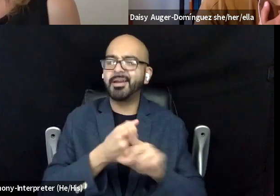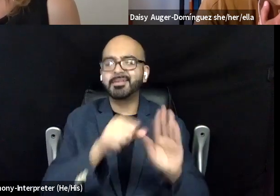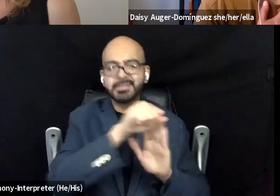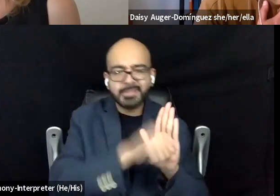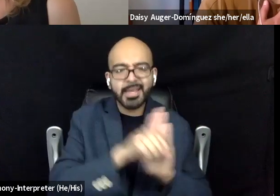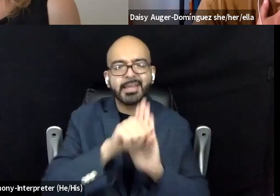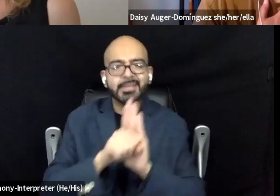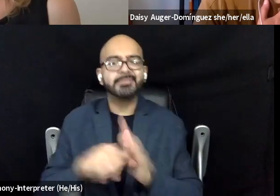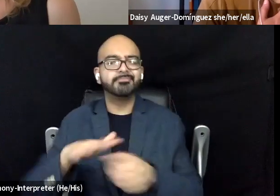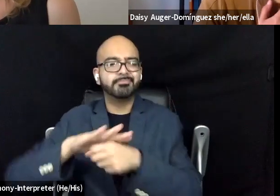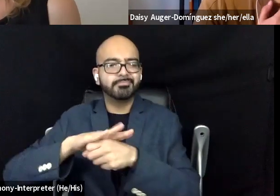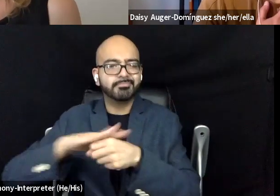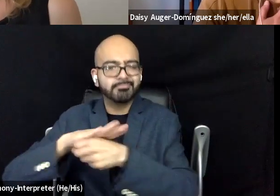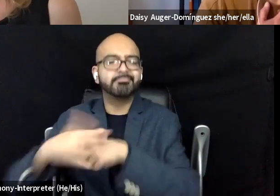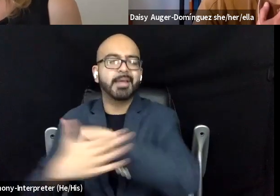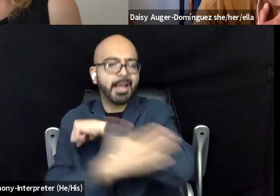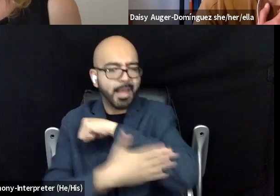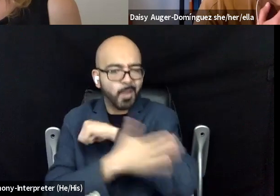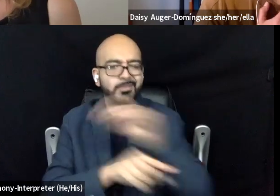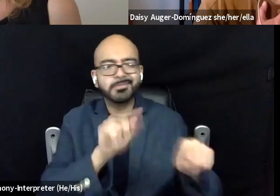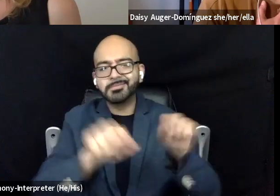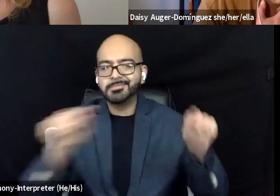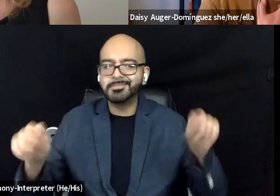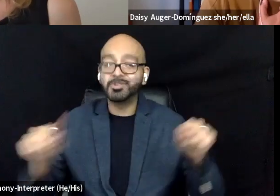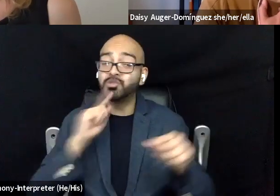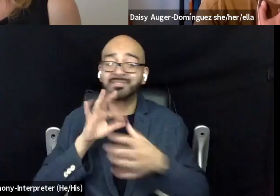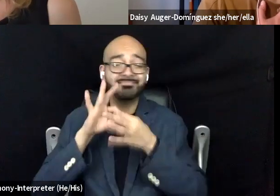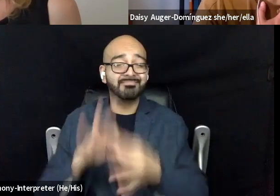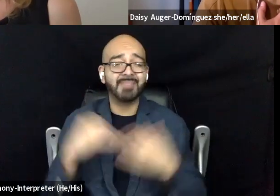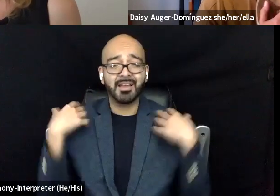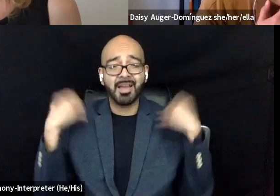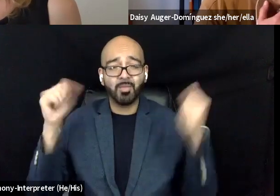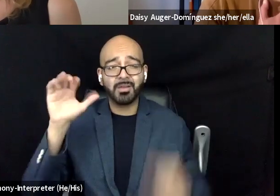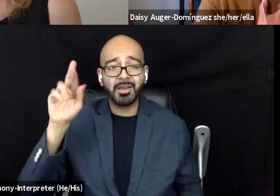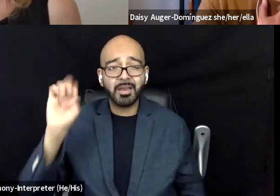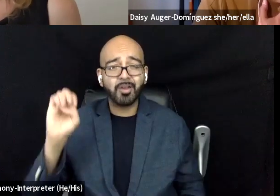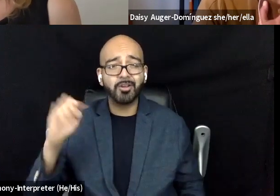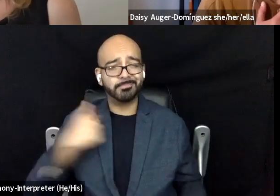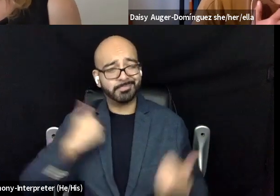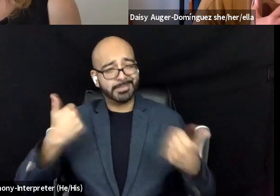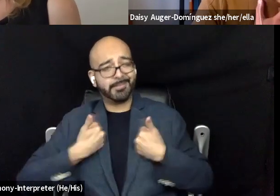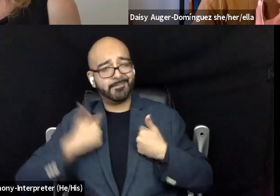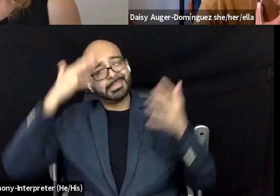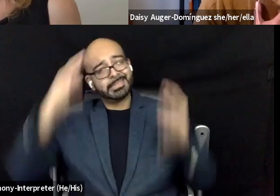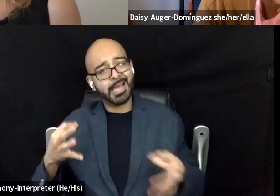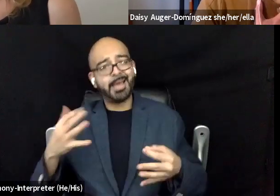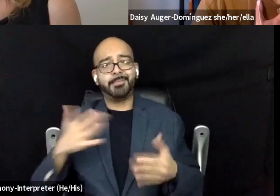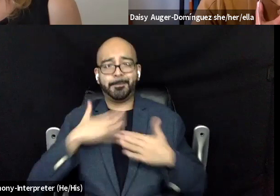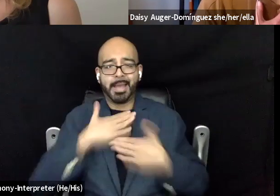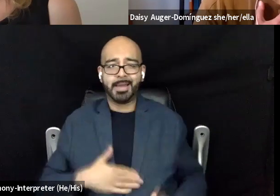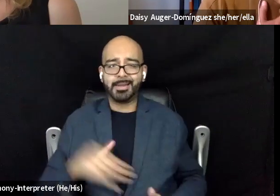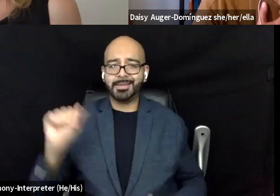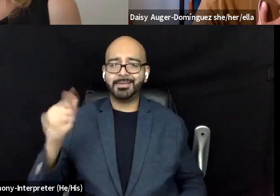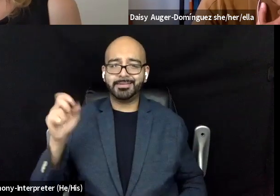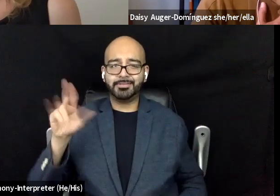communities where it's about healthcare. It's about agency over your body. It's about choice. And women of color